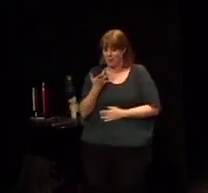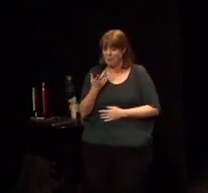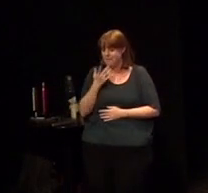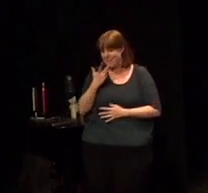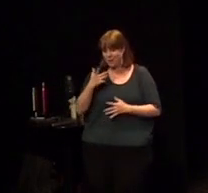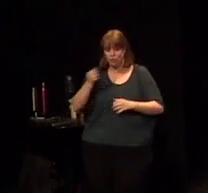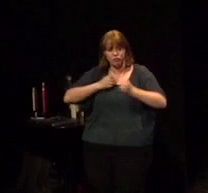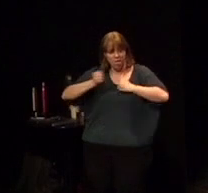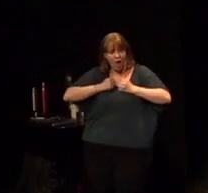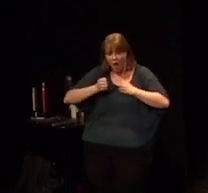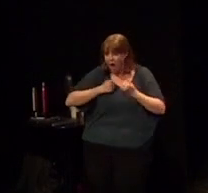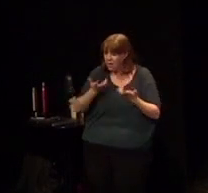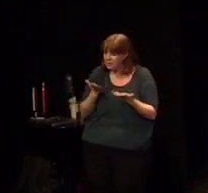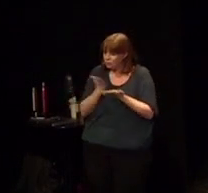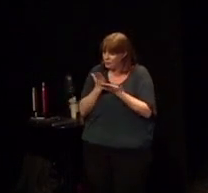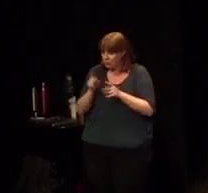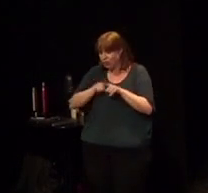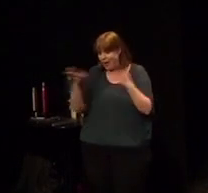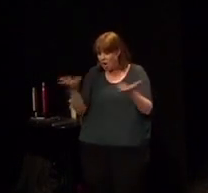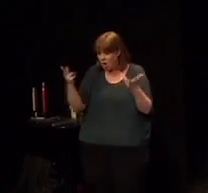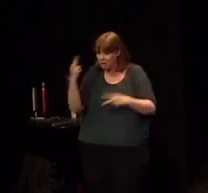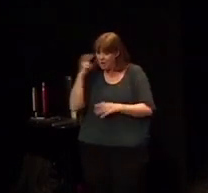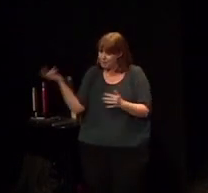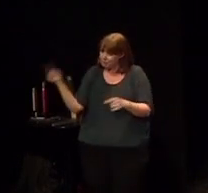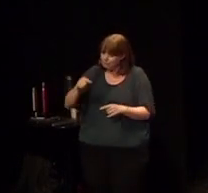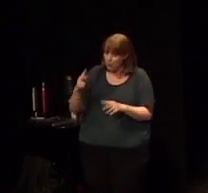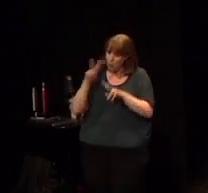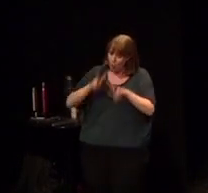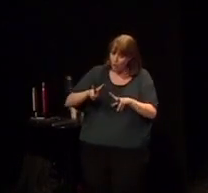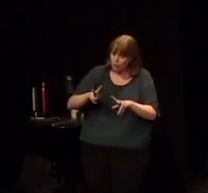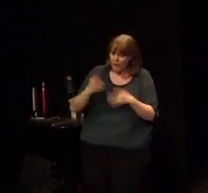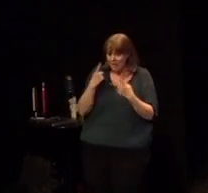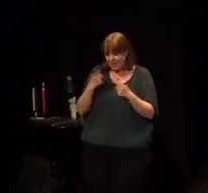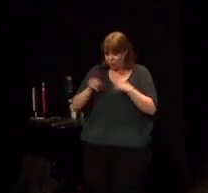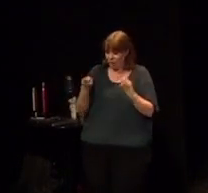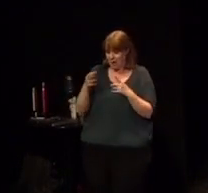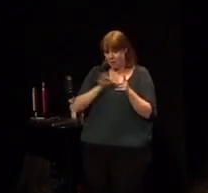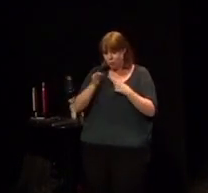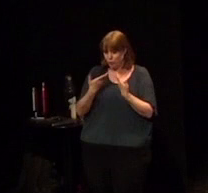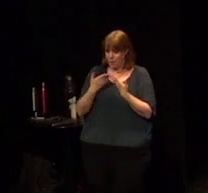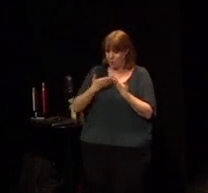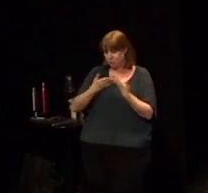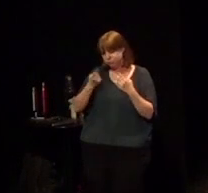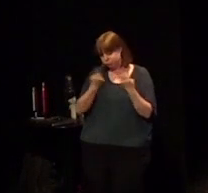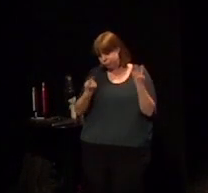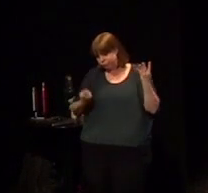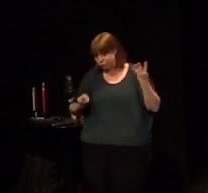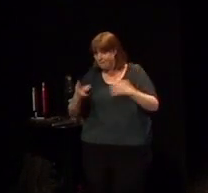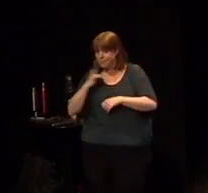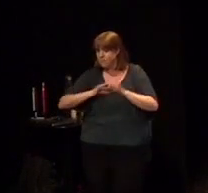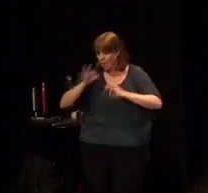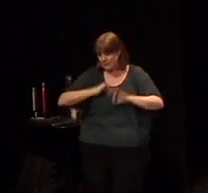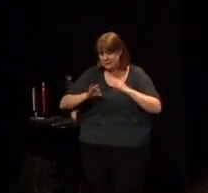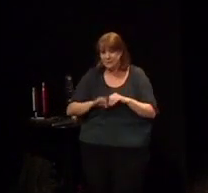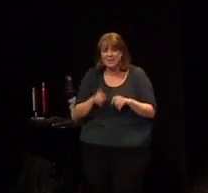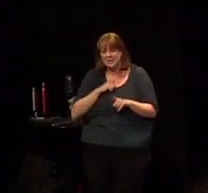know, it's getting it in and then look what you can do, because I think it is a crying shame to reduce